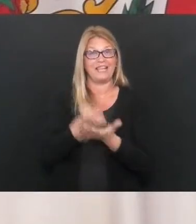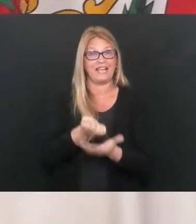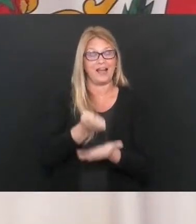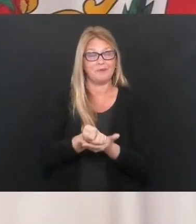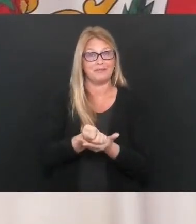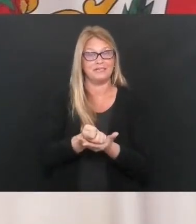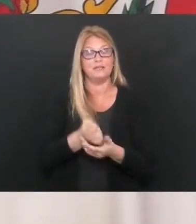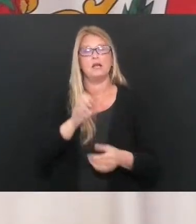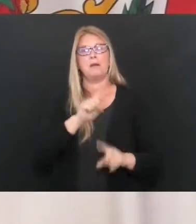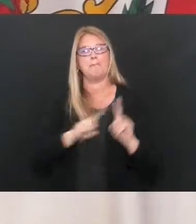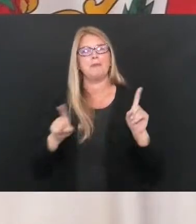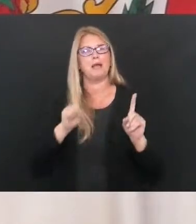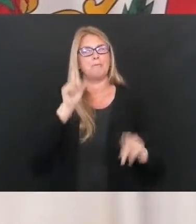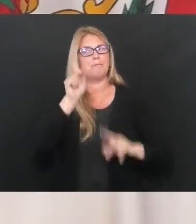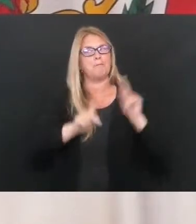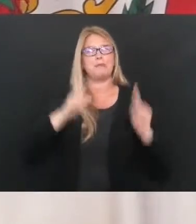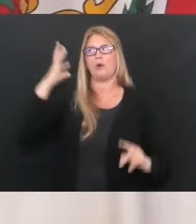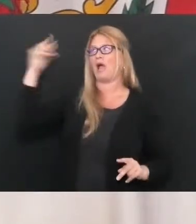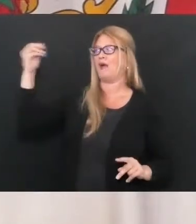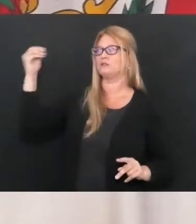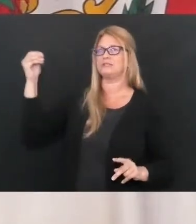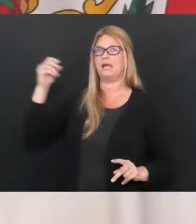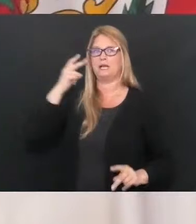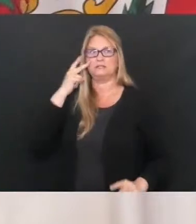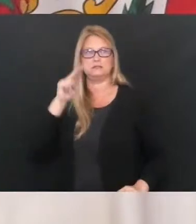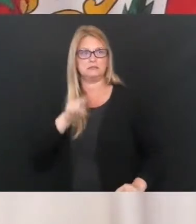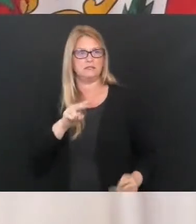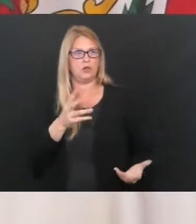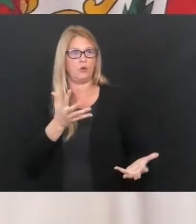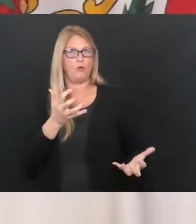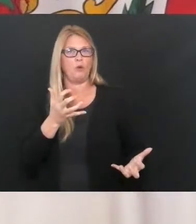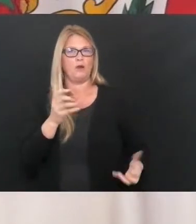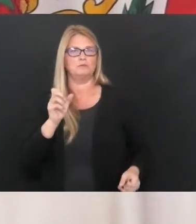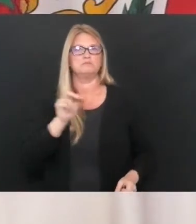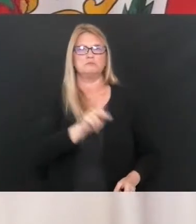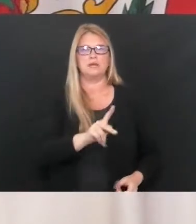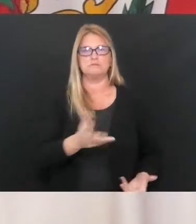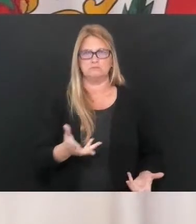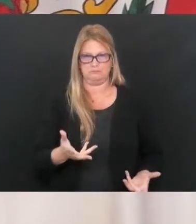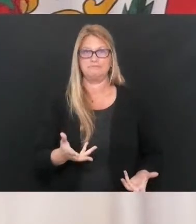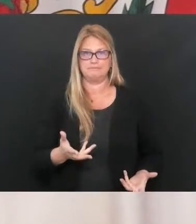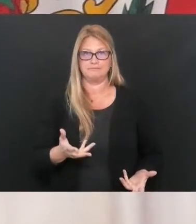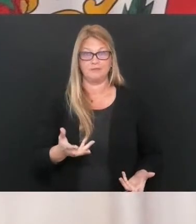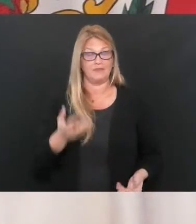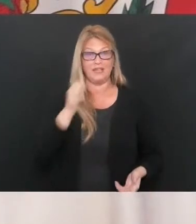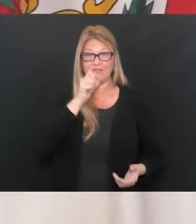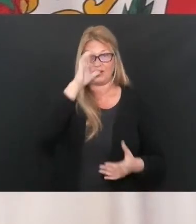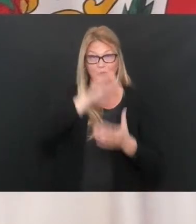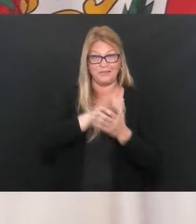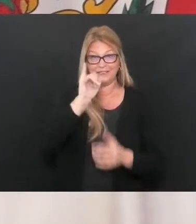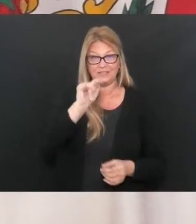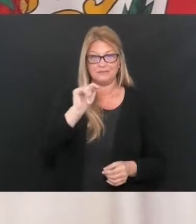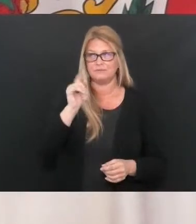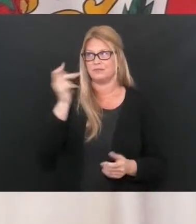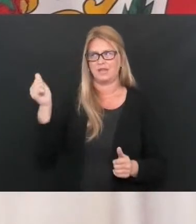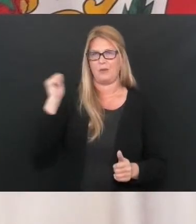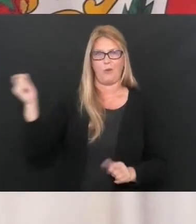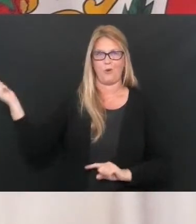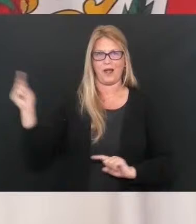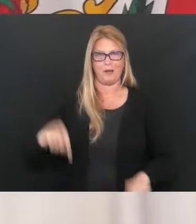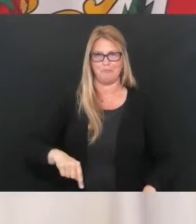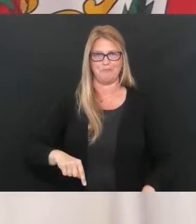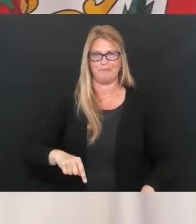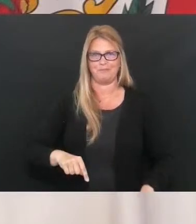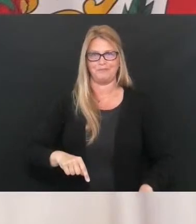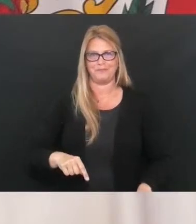enough that where people on the outside really believe you're going to do it. Because if they don't believe, they'll never come. You know,